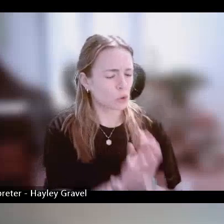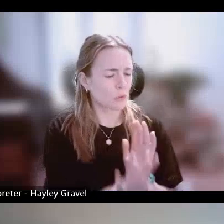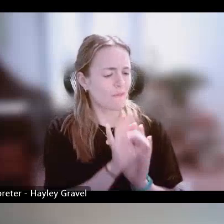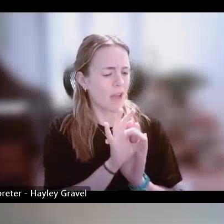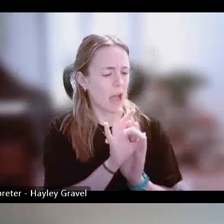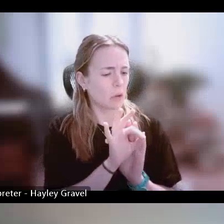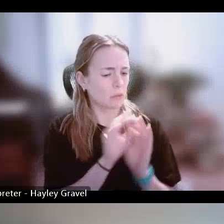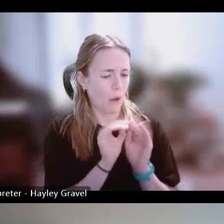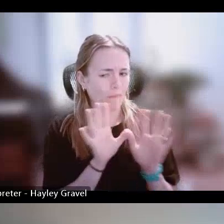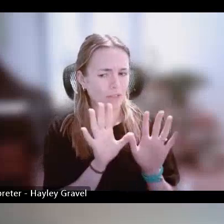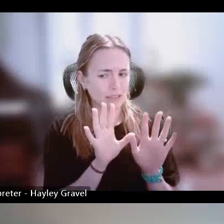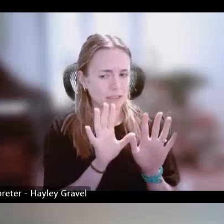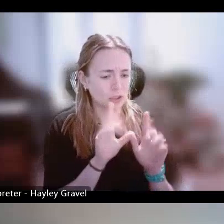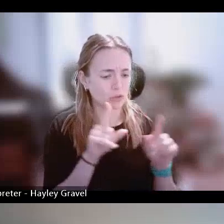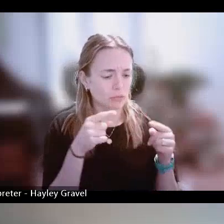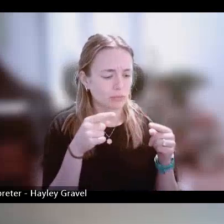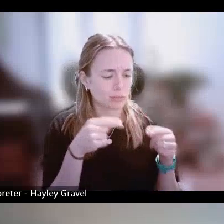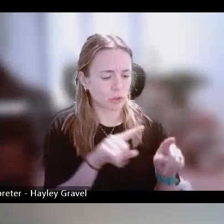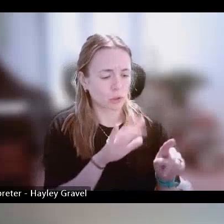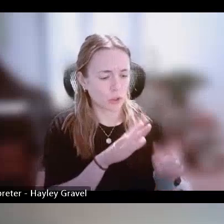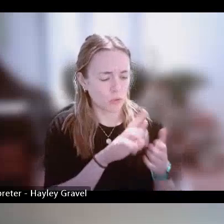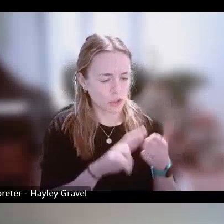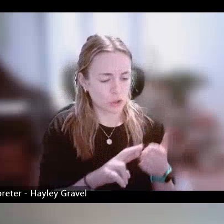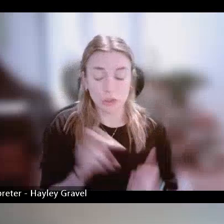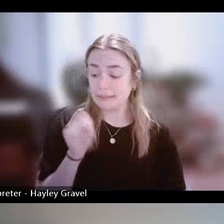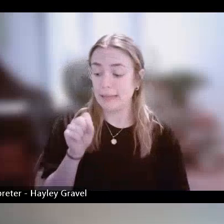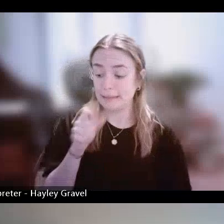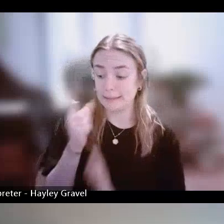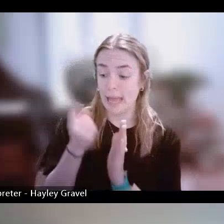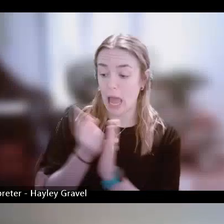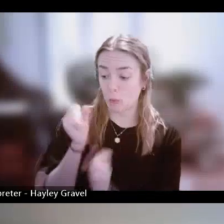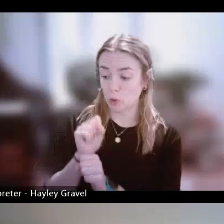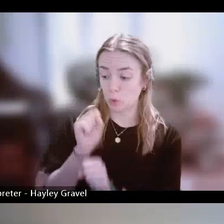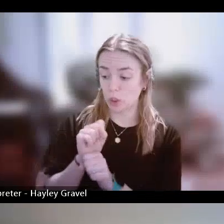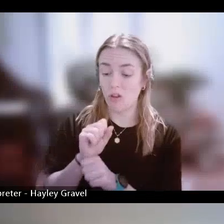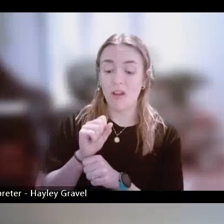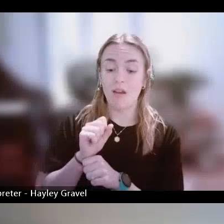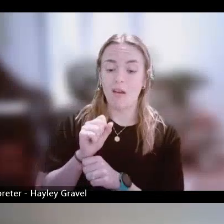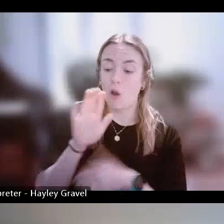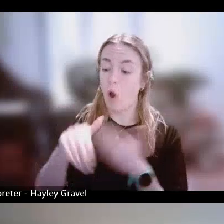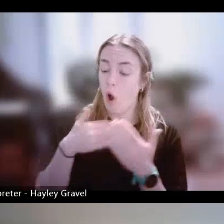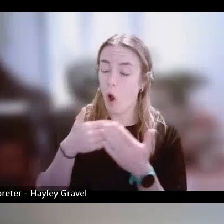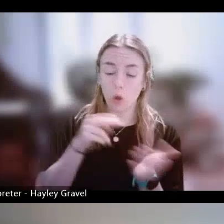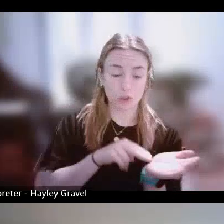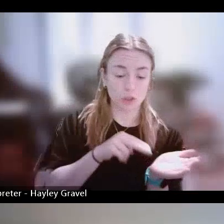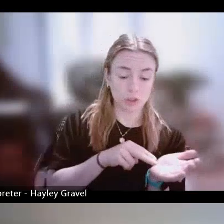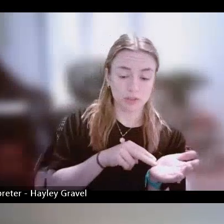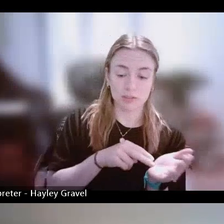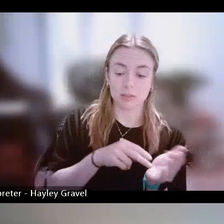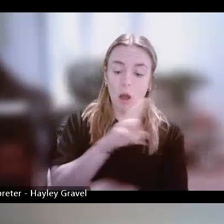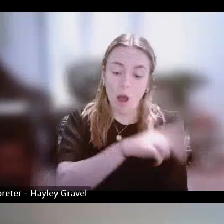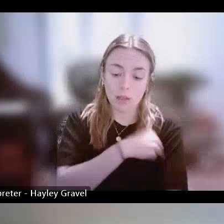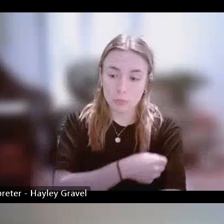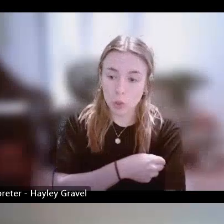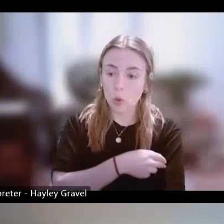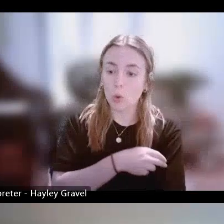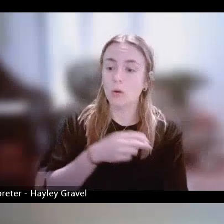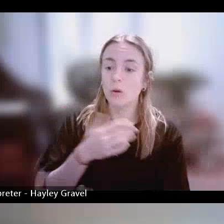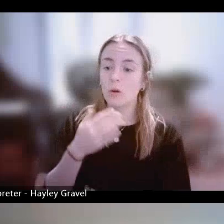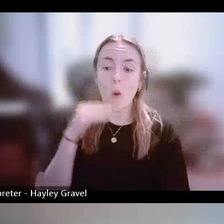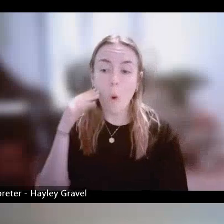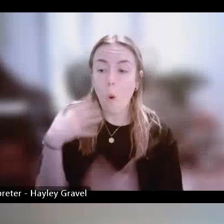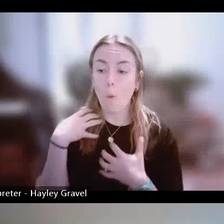obvious? Yeah, the amount of hours worked, every single nurse down to a school nurse is working 40 plus more hours